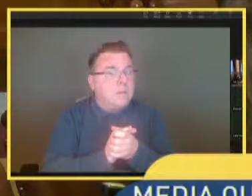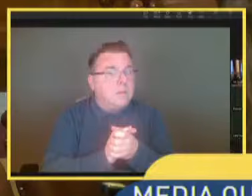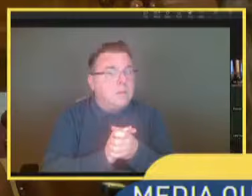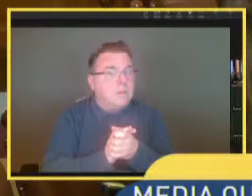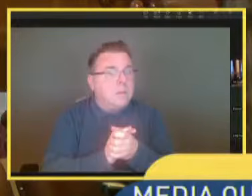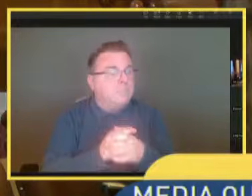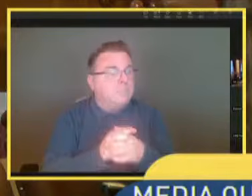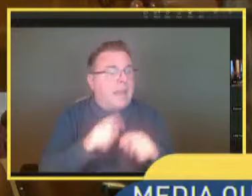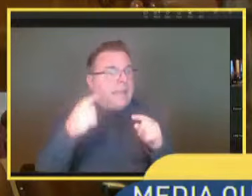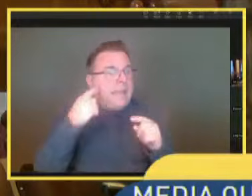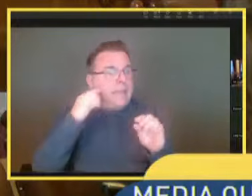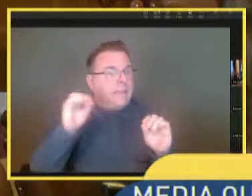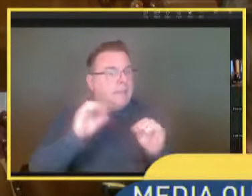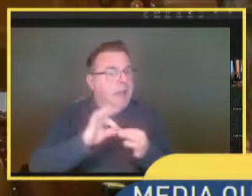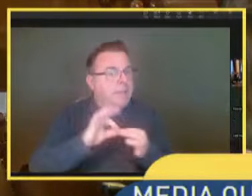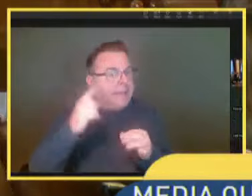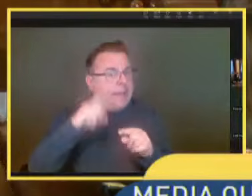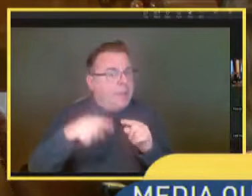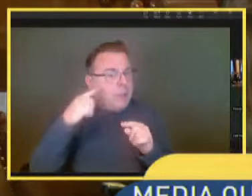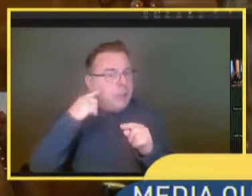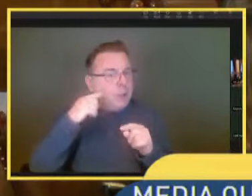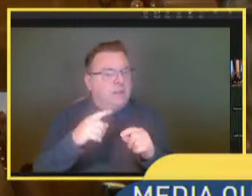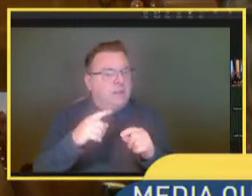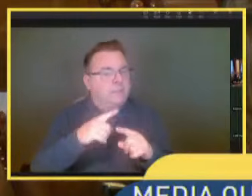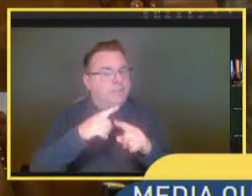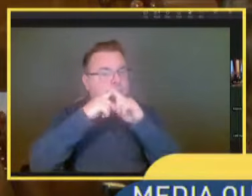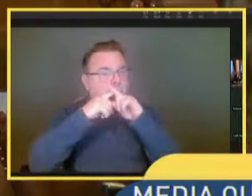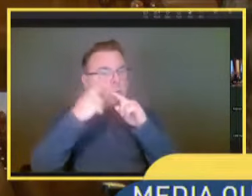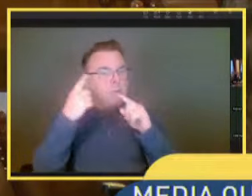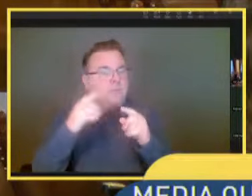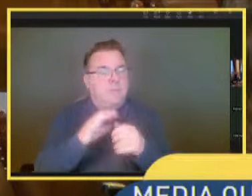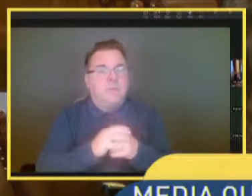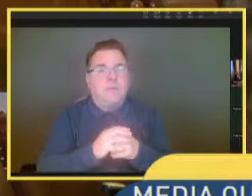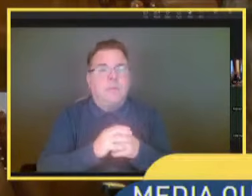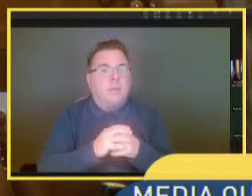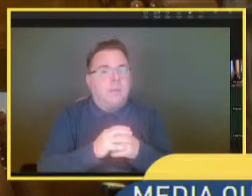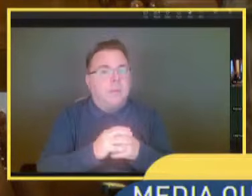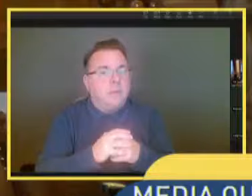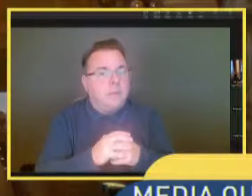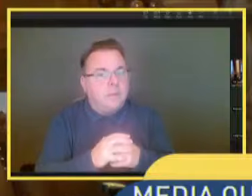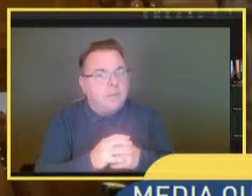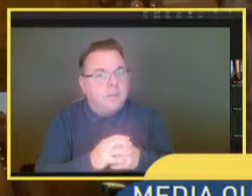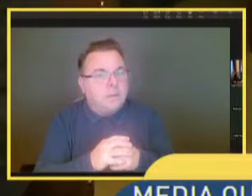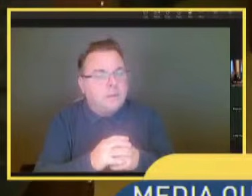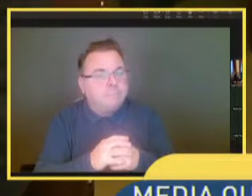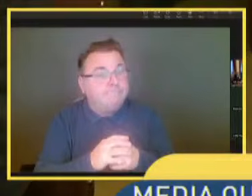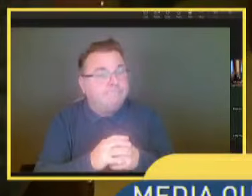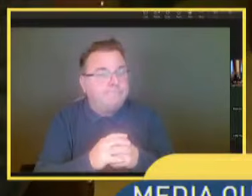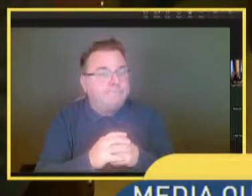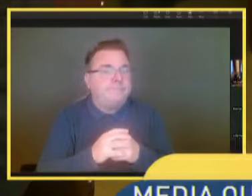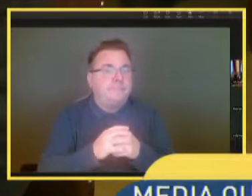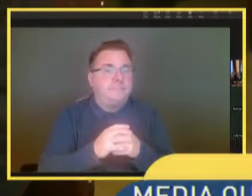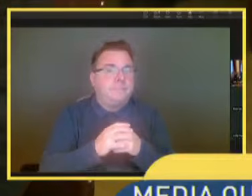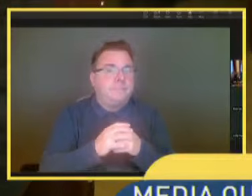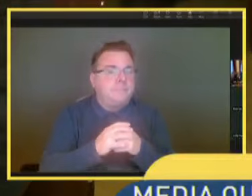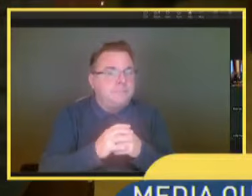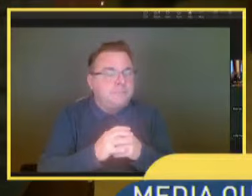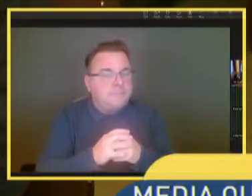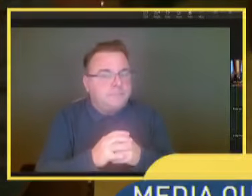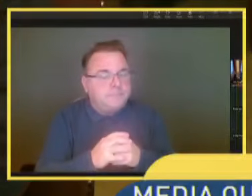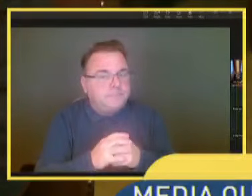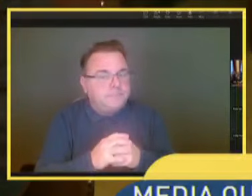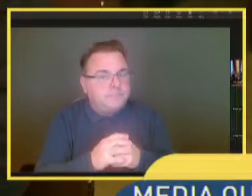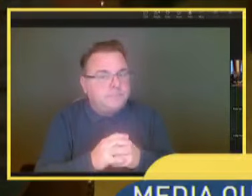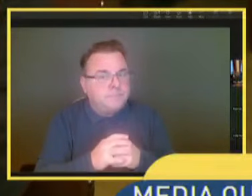federal agents and maybe public protests? Mm-hmm. That's a fair way to put it, yeah. Mm-hmm. And then secondly, on the accountability